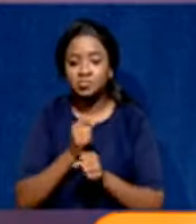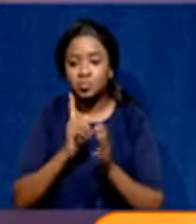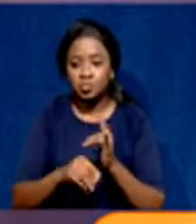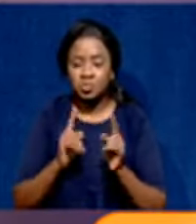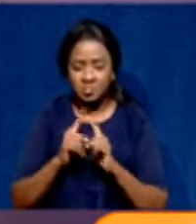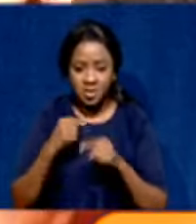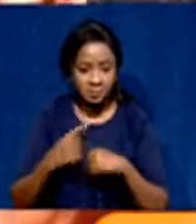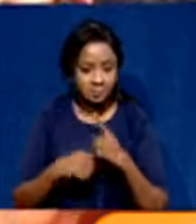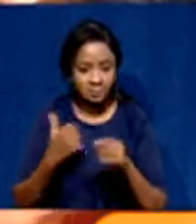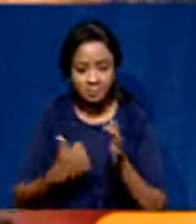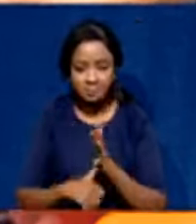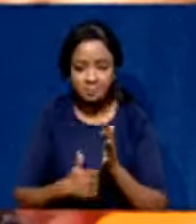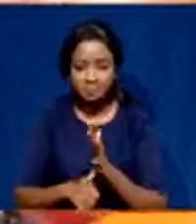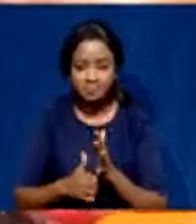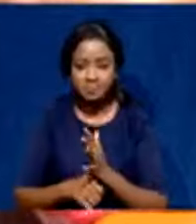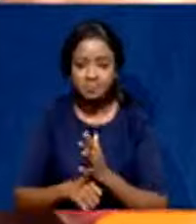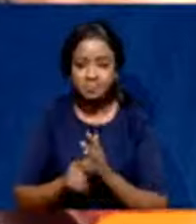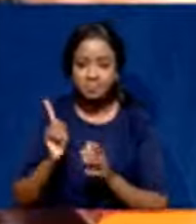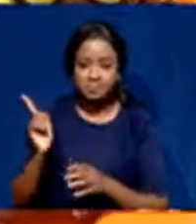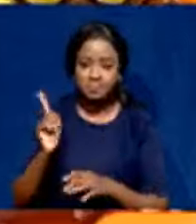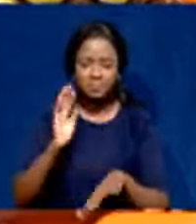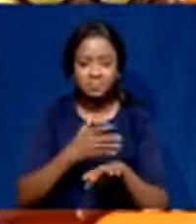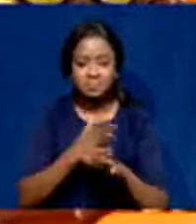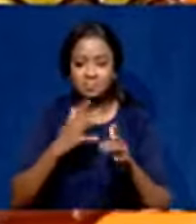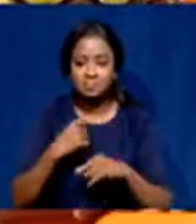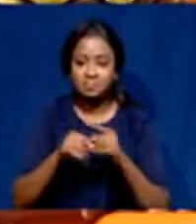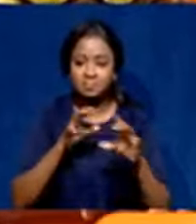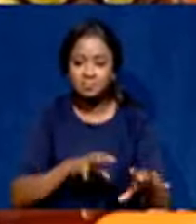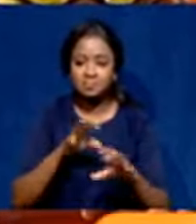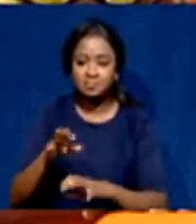continue butting heads, artists will continue to suffer meager